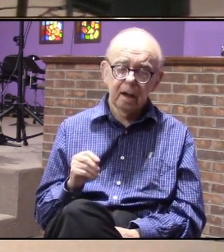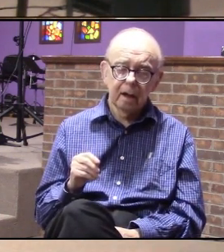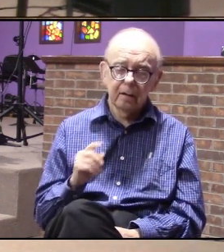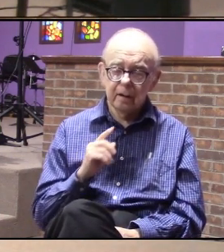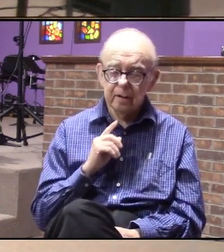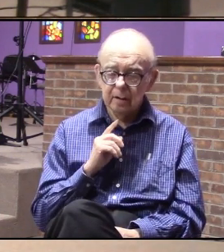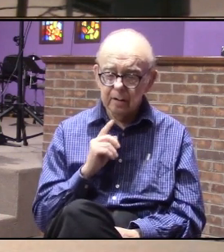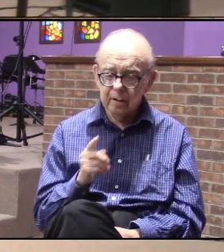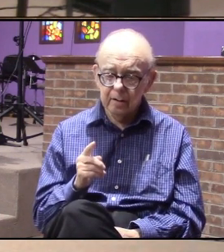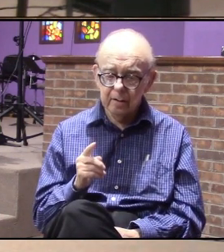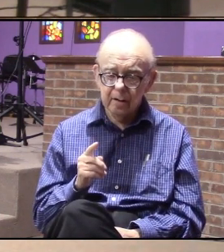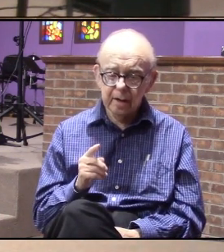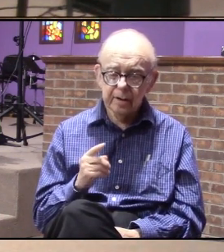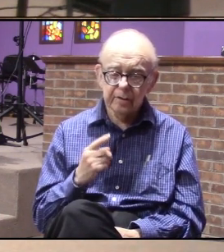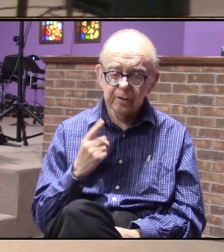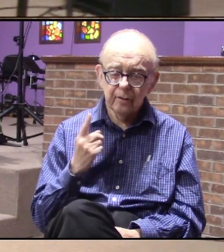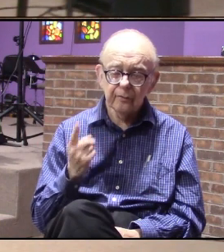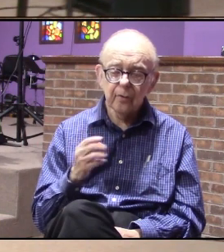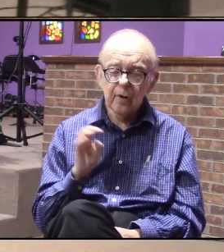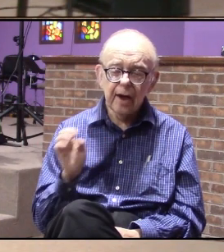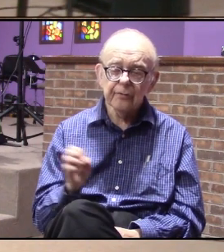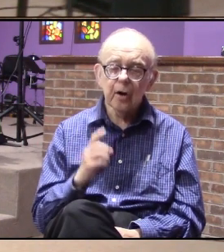It is forever.